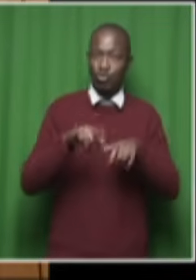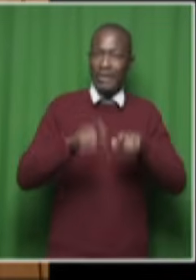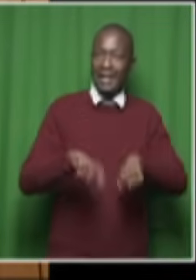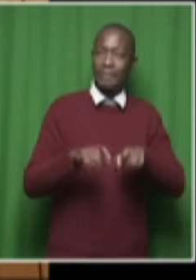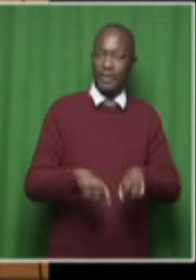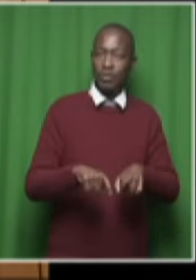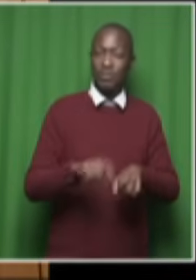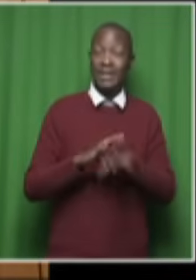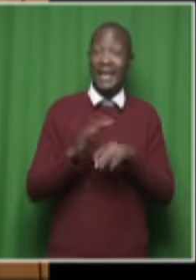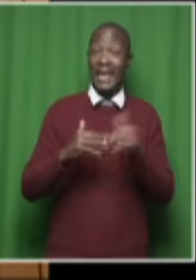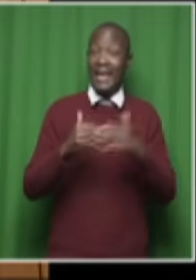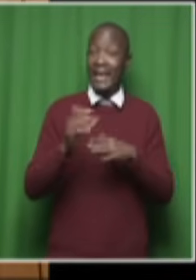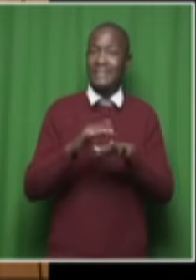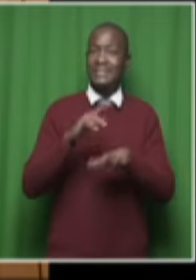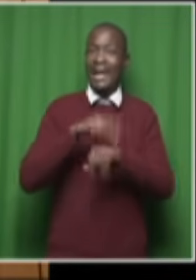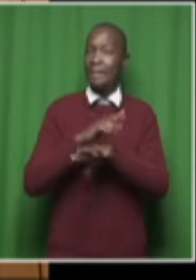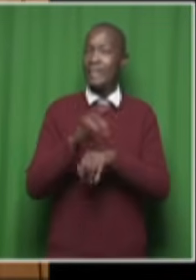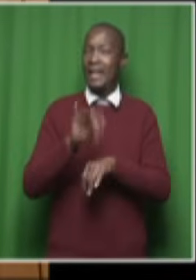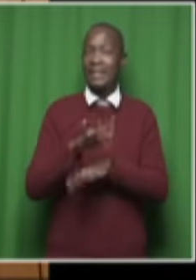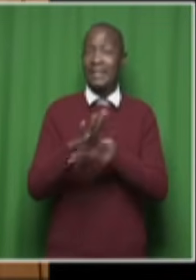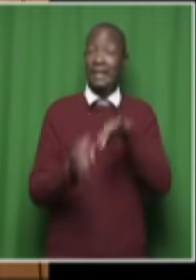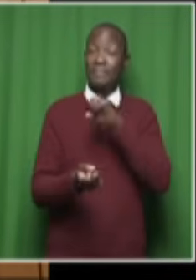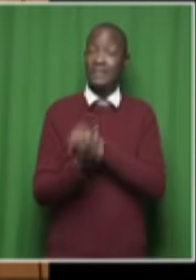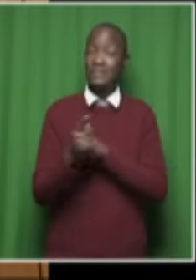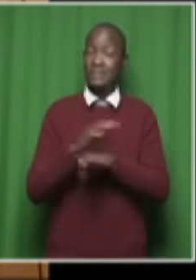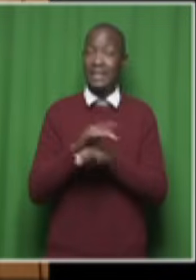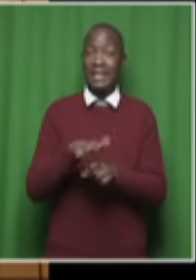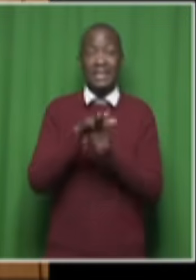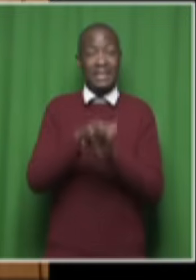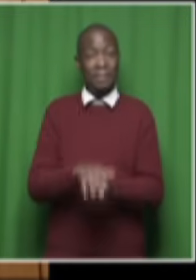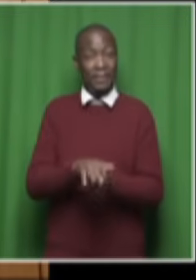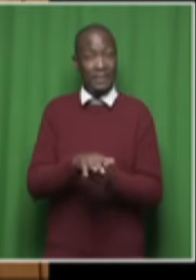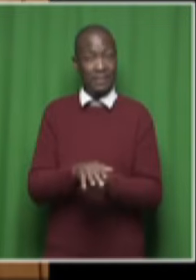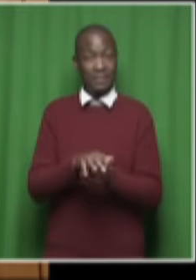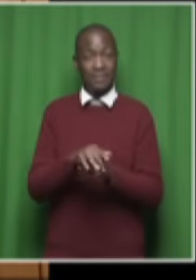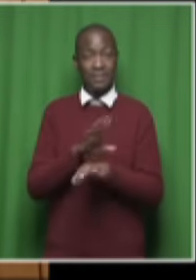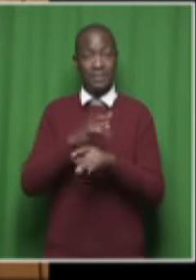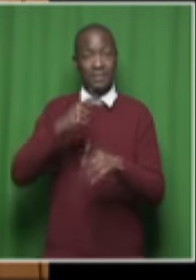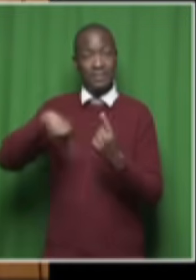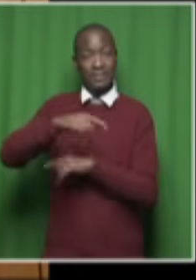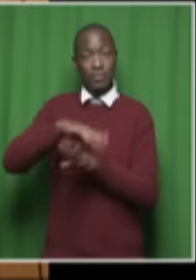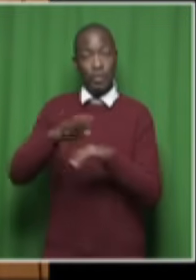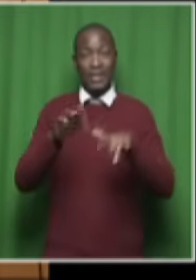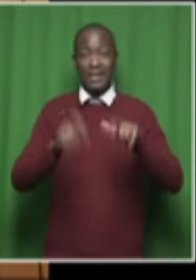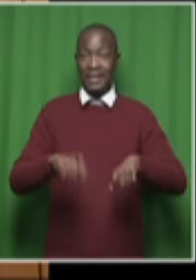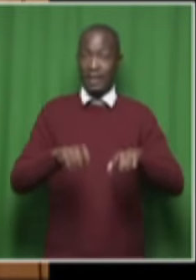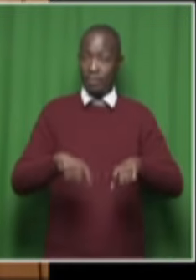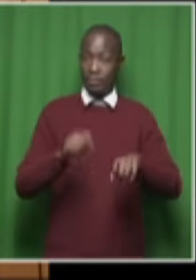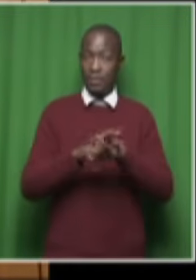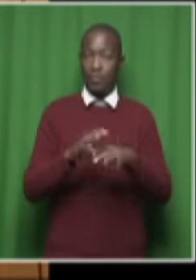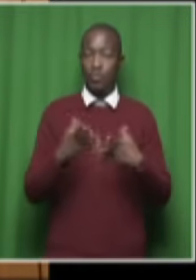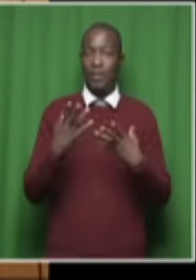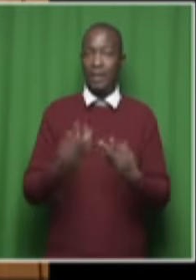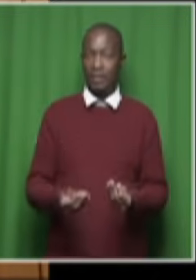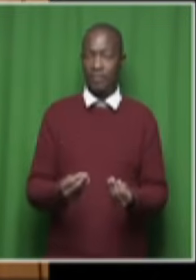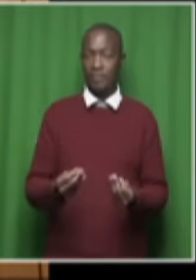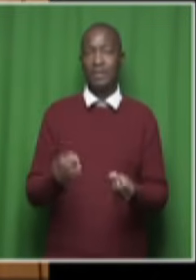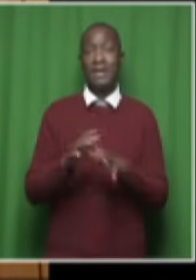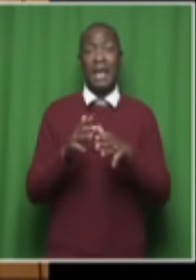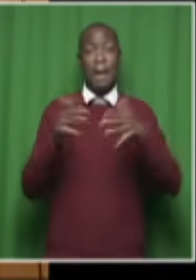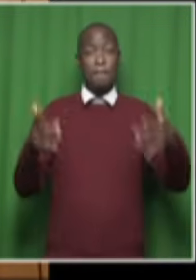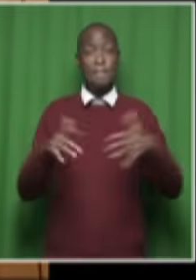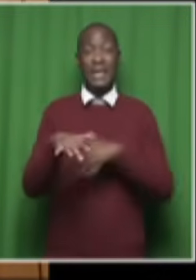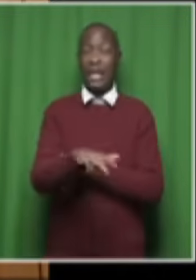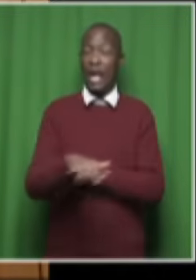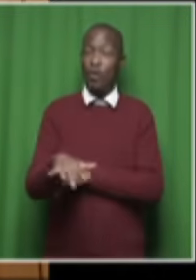And anytime that happened and the pressures fall in around the Cape, and you've got a big area